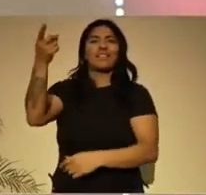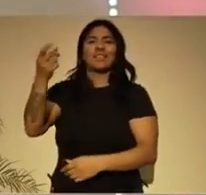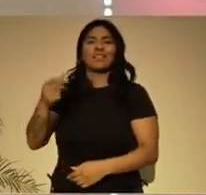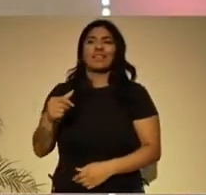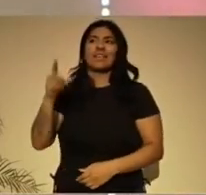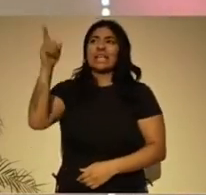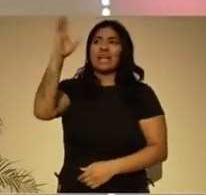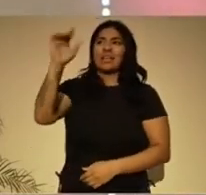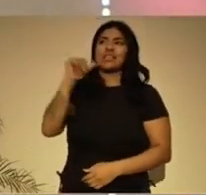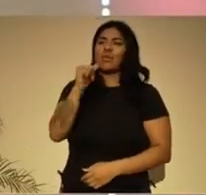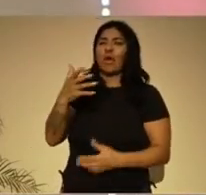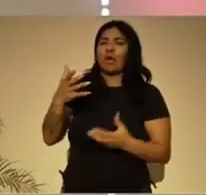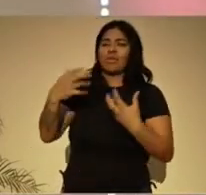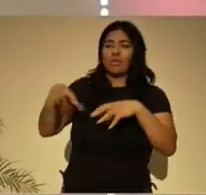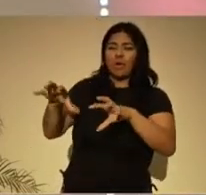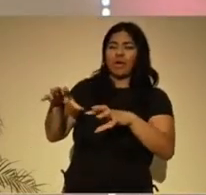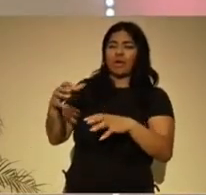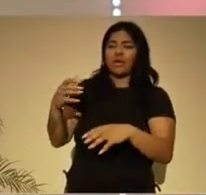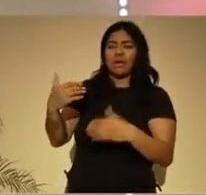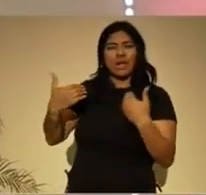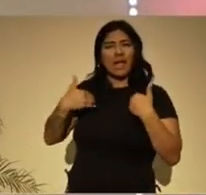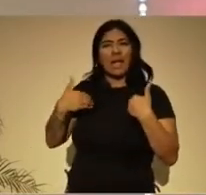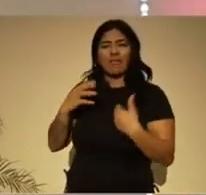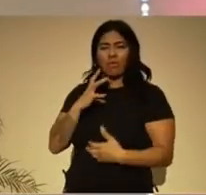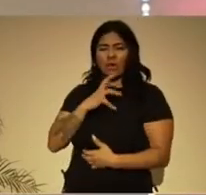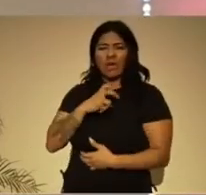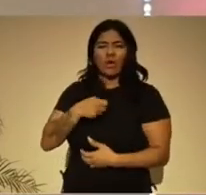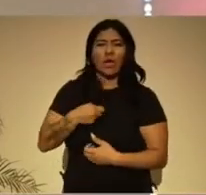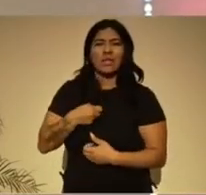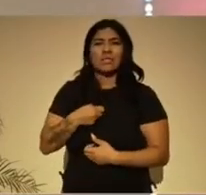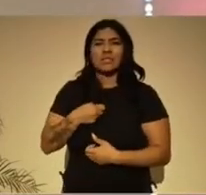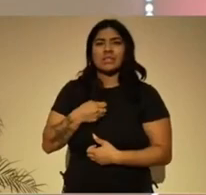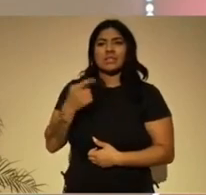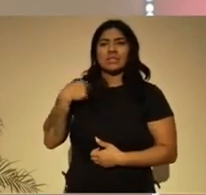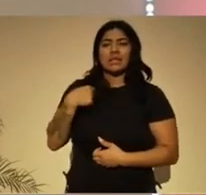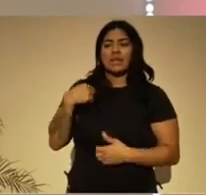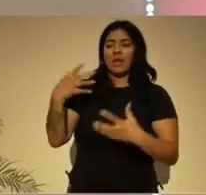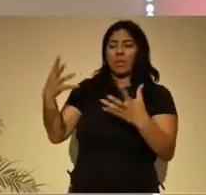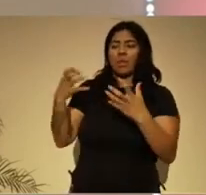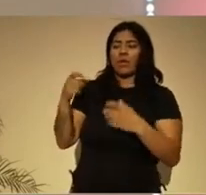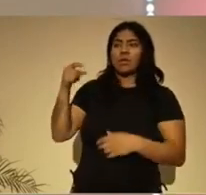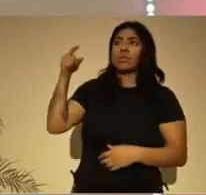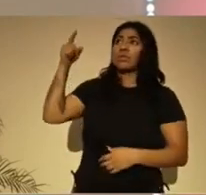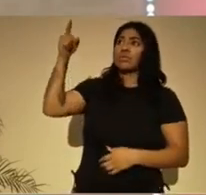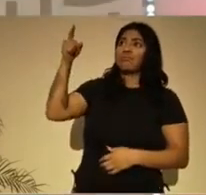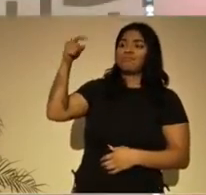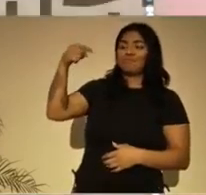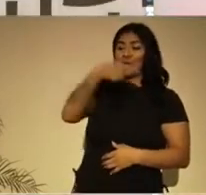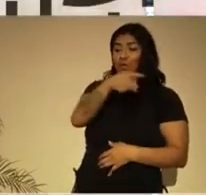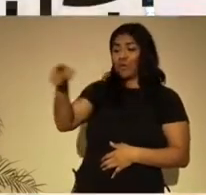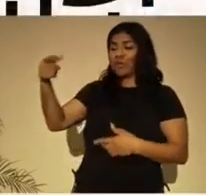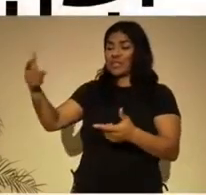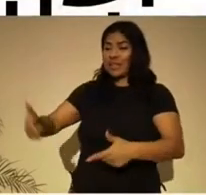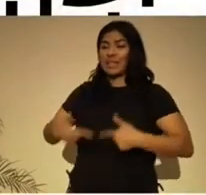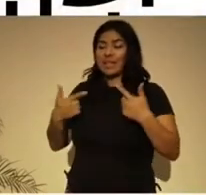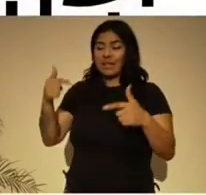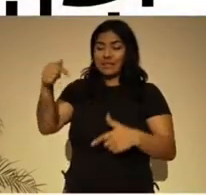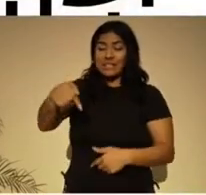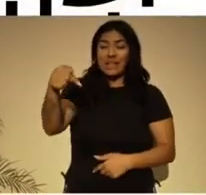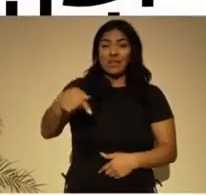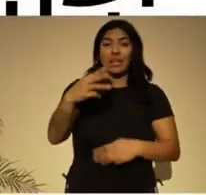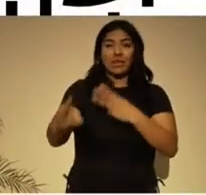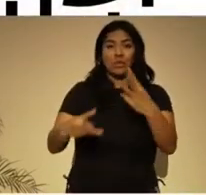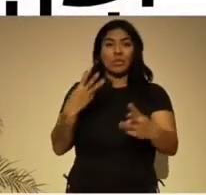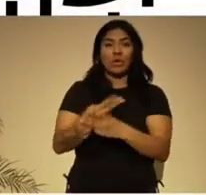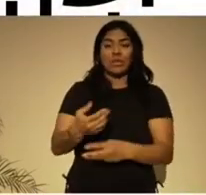a bunch of regrets. He's saying, I want you to live down here so that everything that you